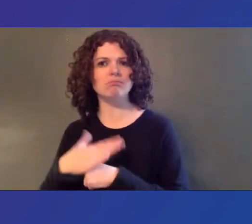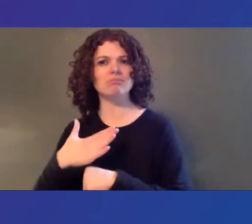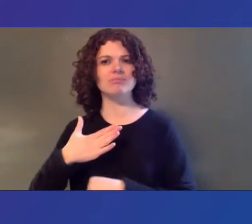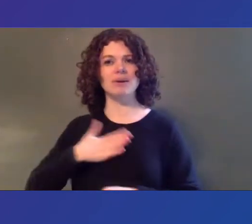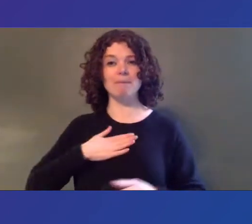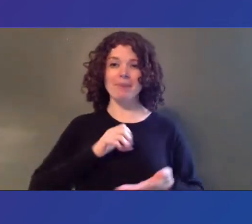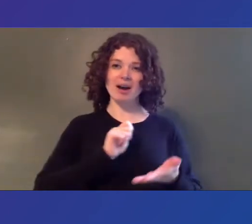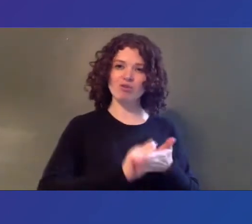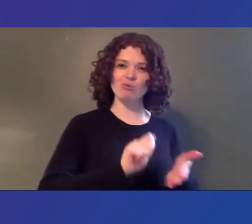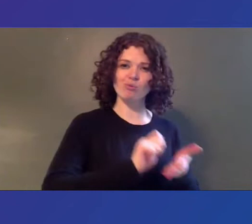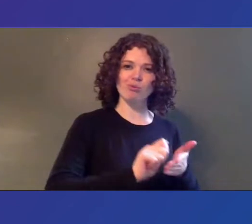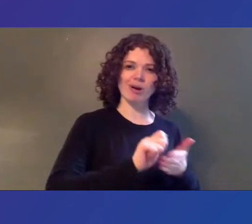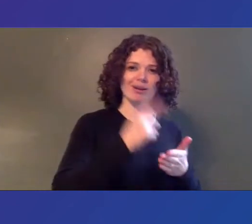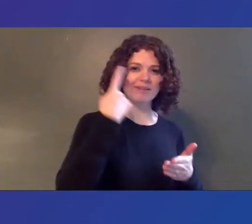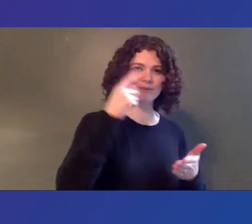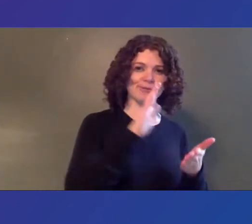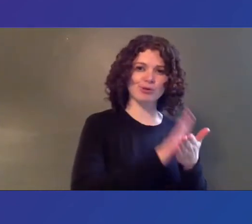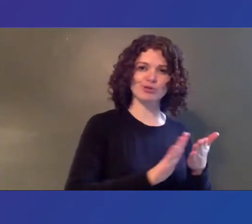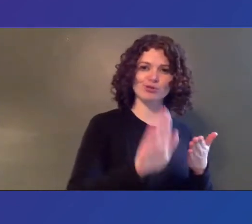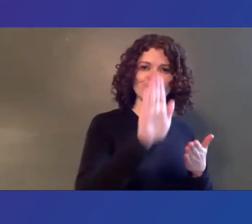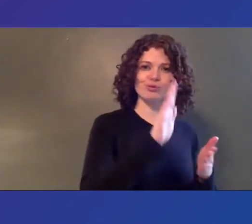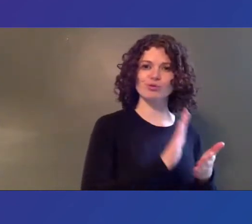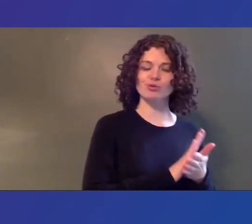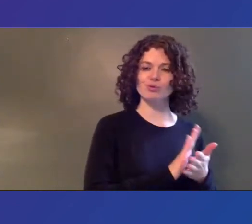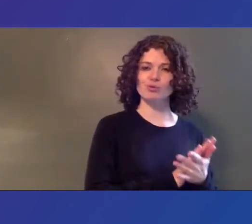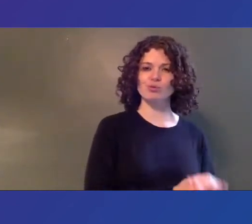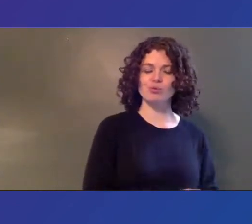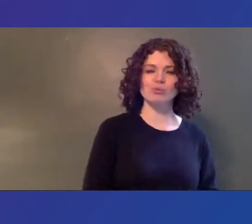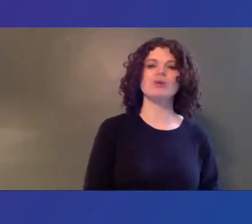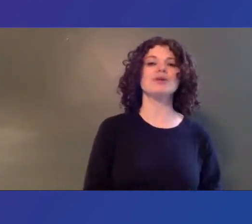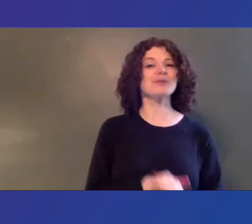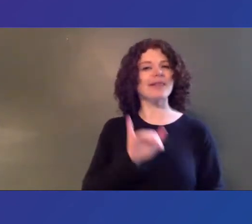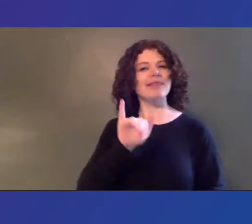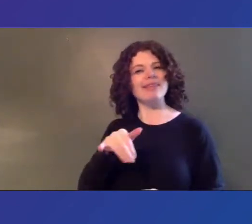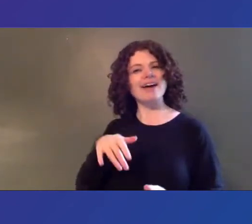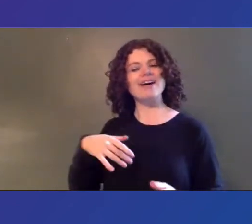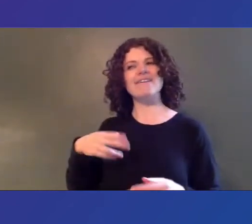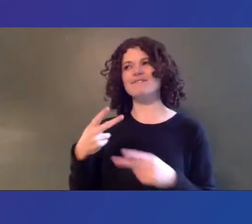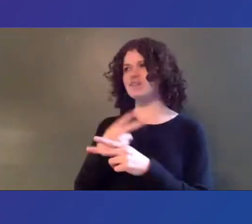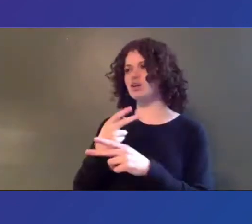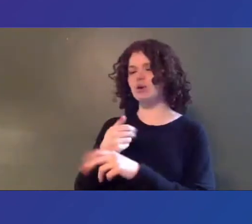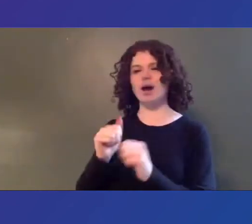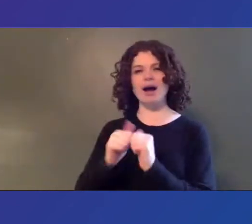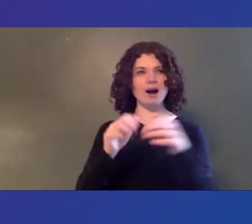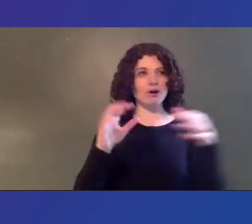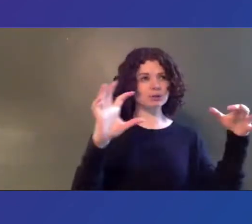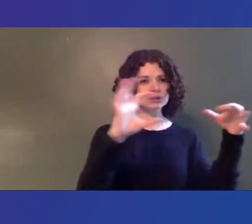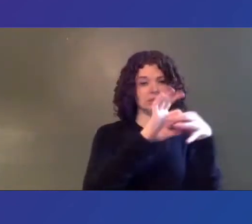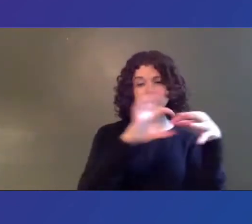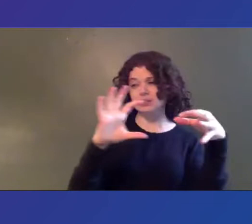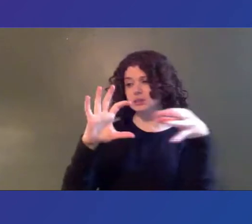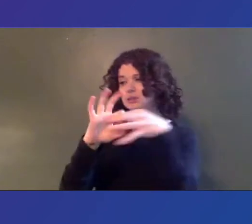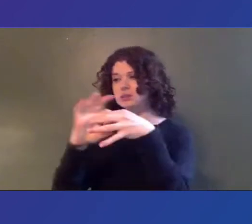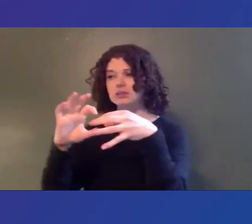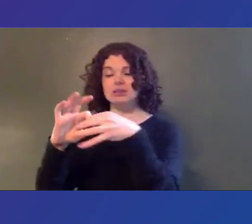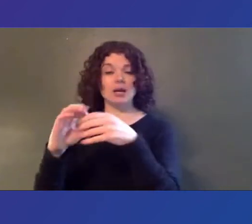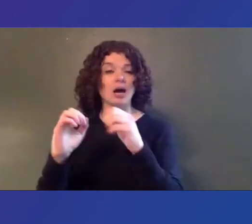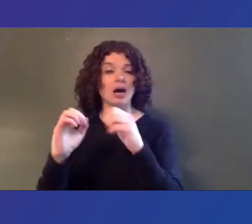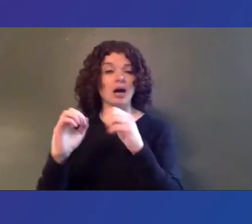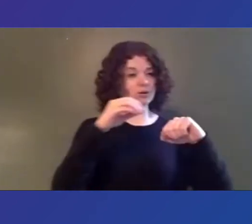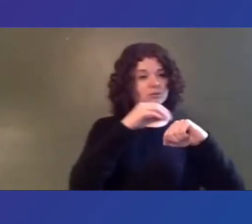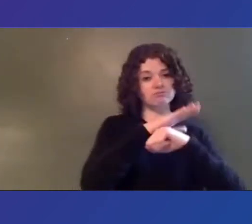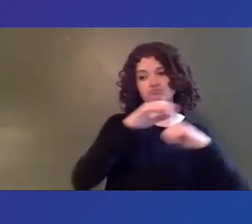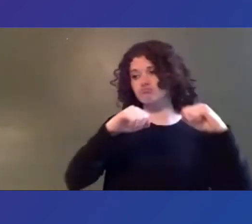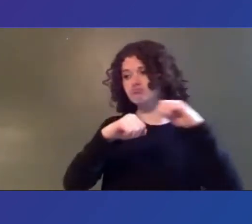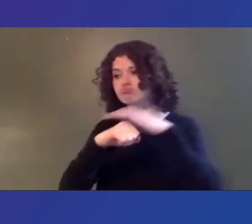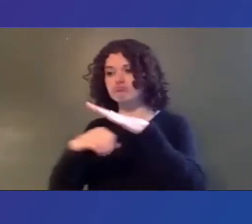think it's about finding those overlaps and ways that so it becomes not like, okay,